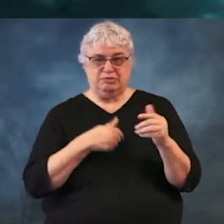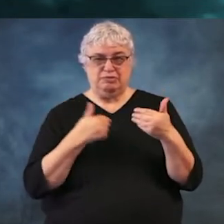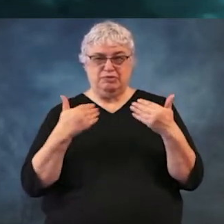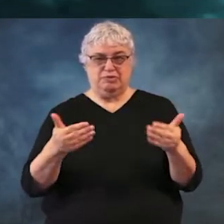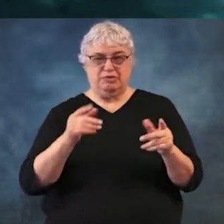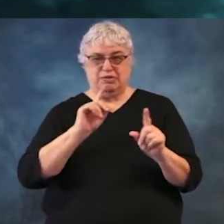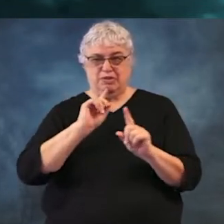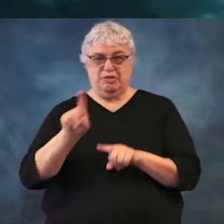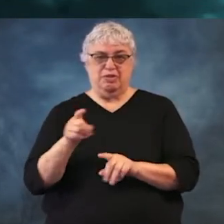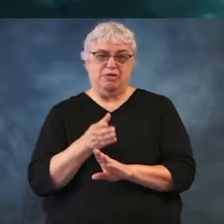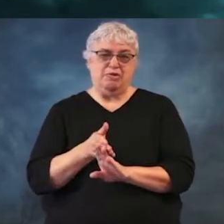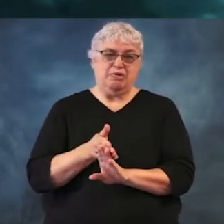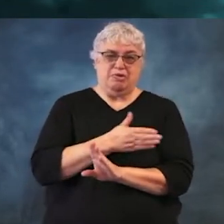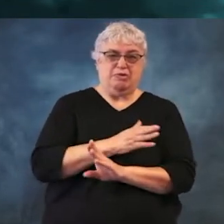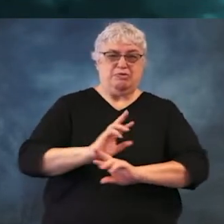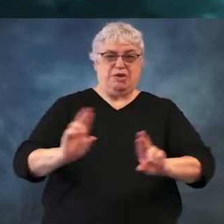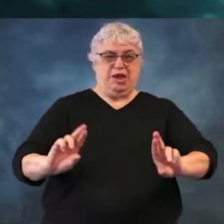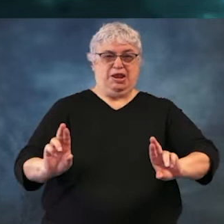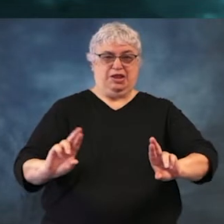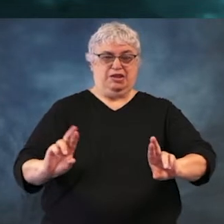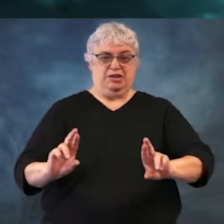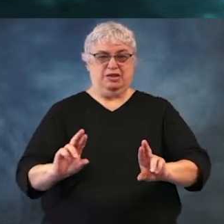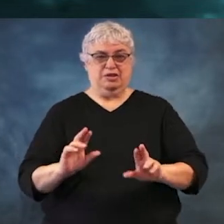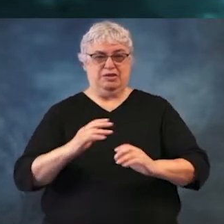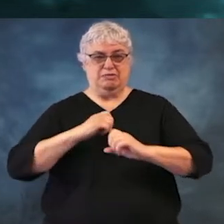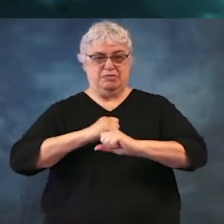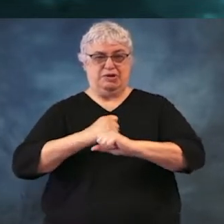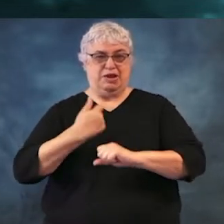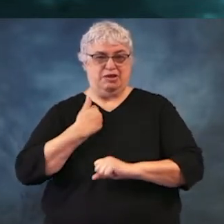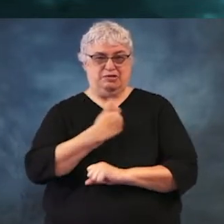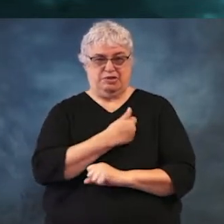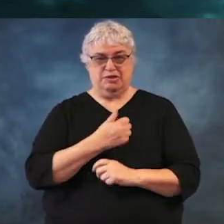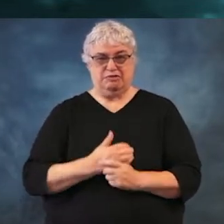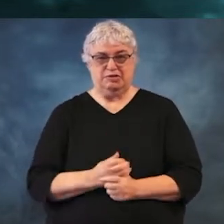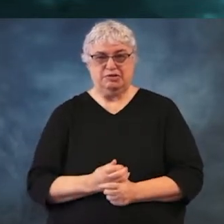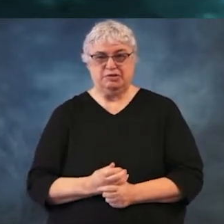and just kind of proactively did in an effort to protect ourselves.